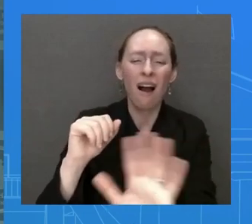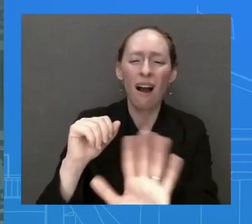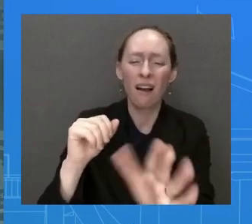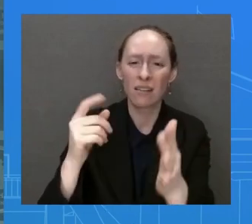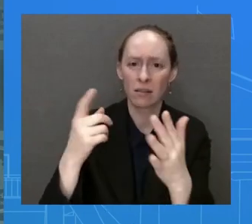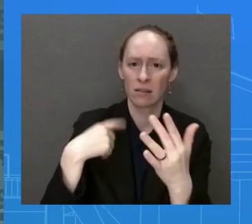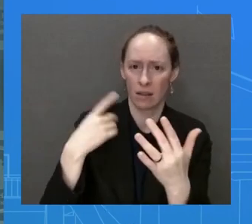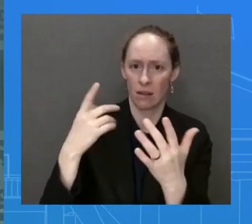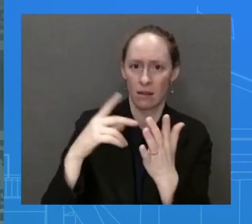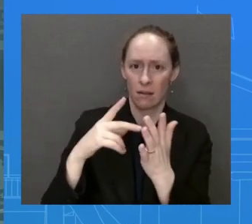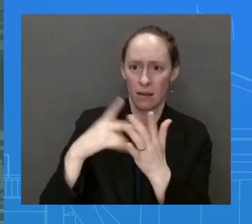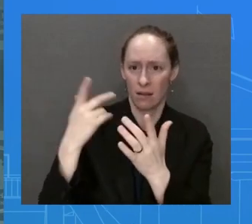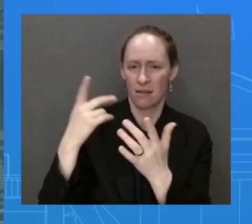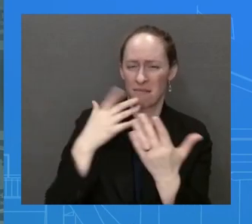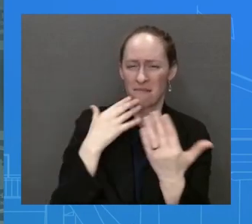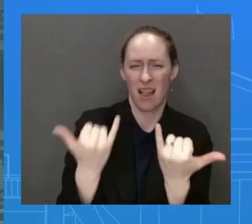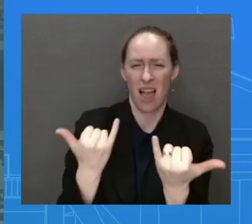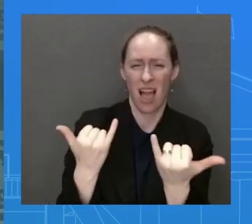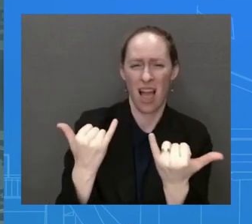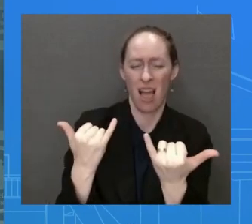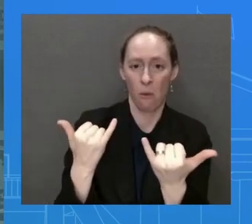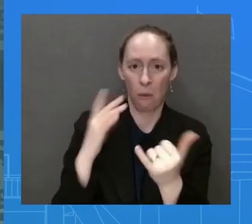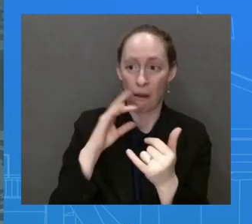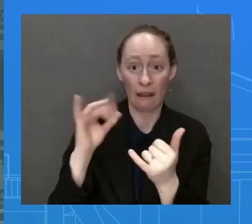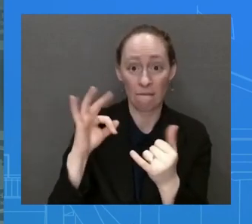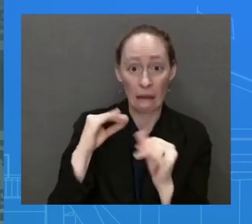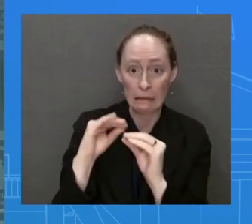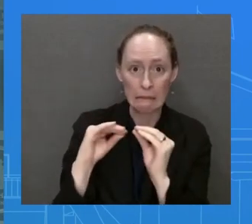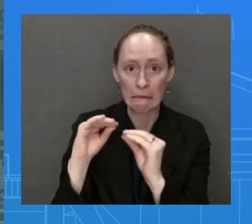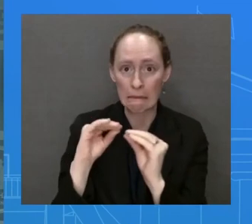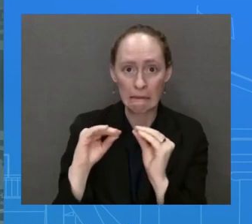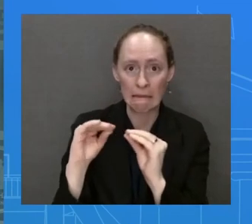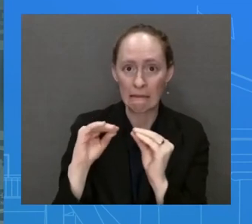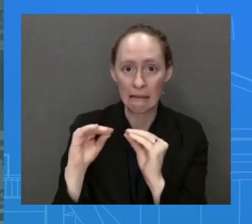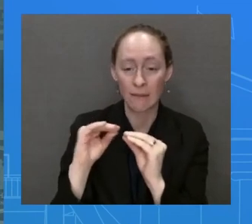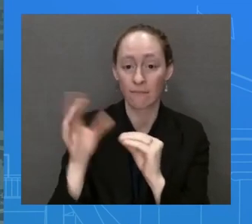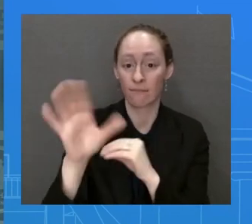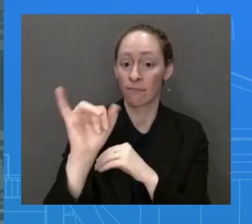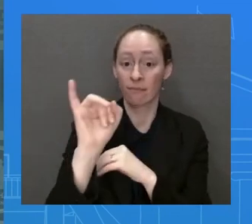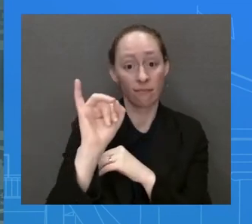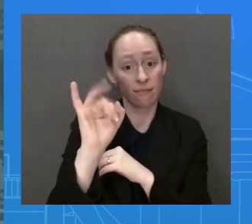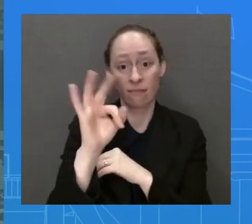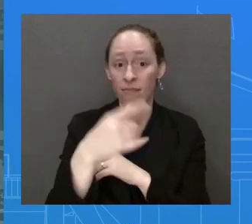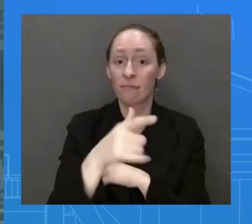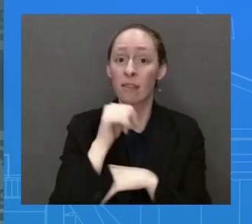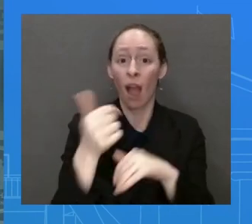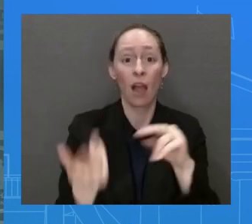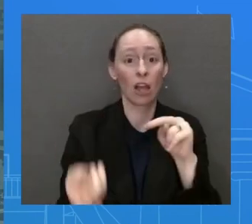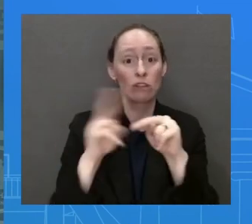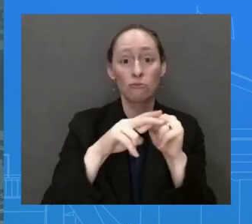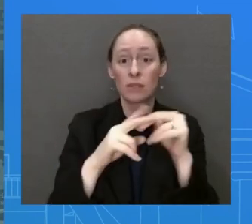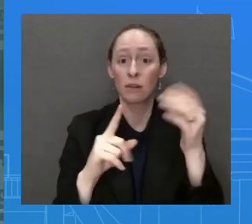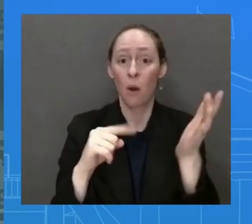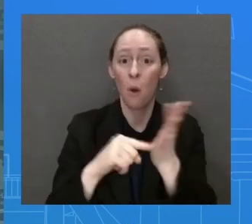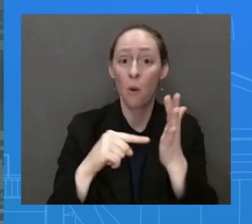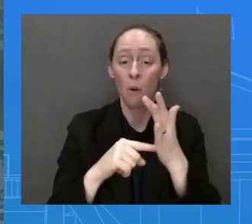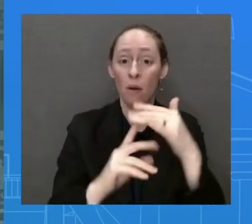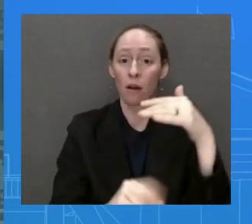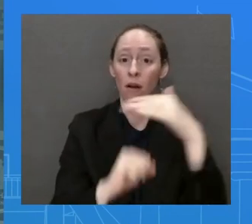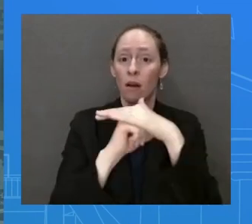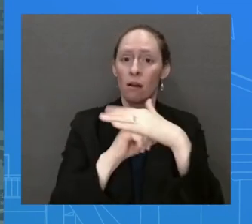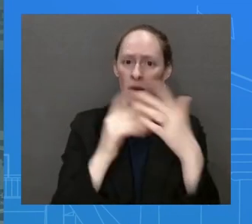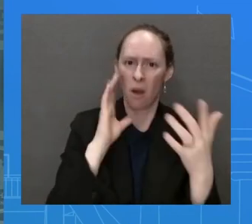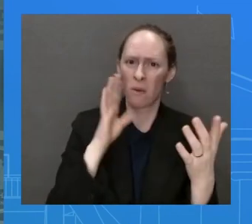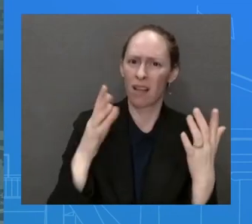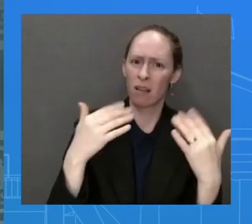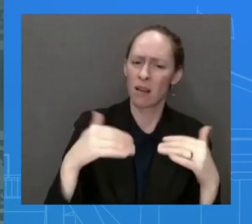debt ceiling will have damage the full faith and the credit of our nation. And again, we are going to continue to